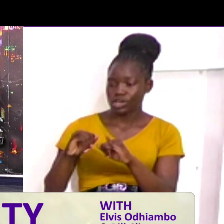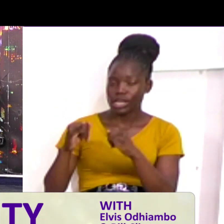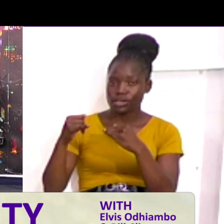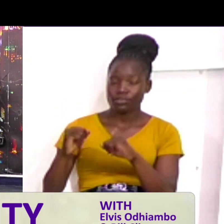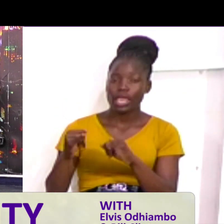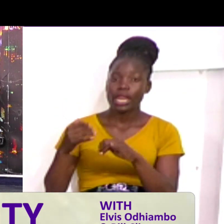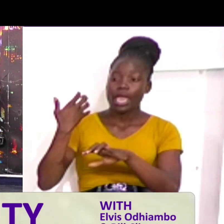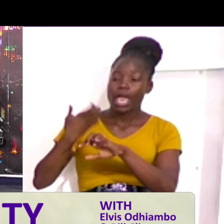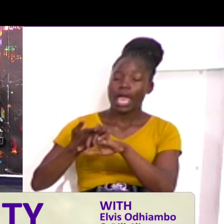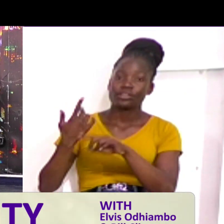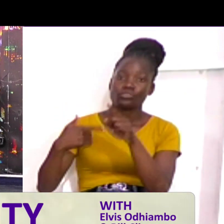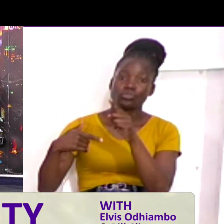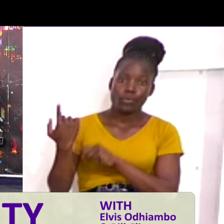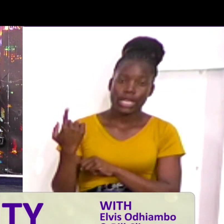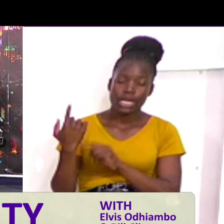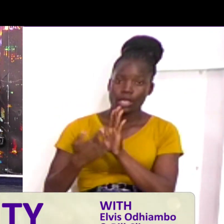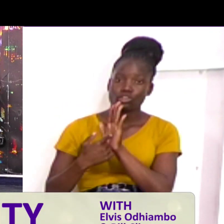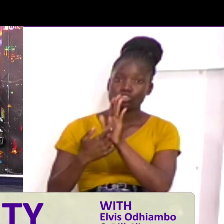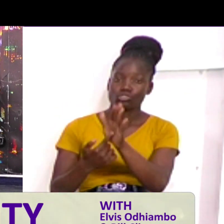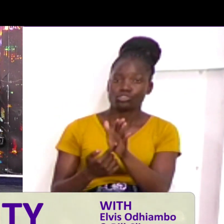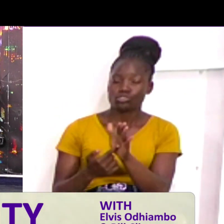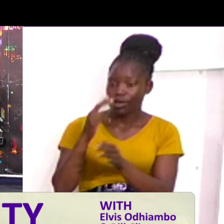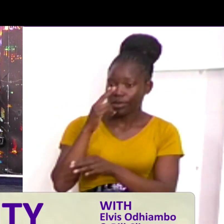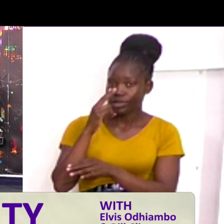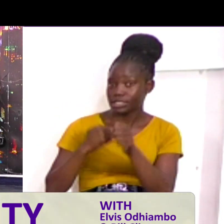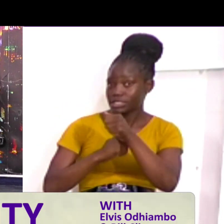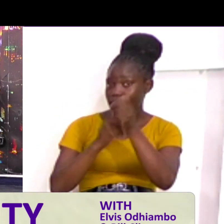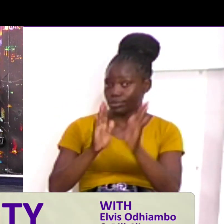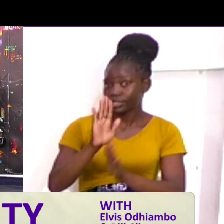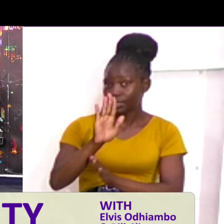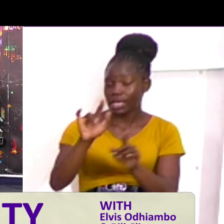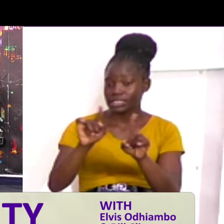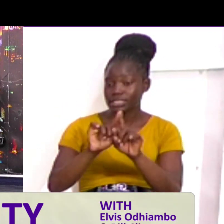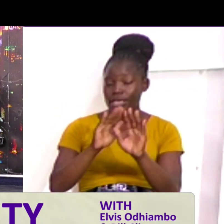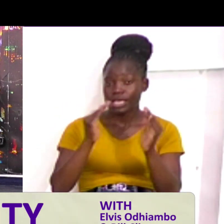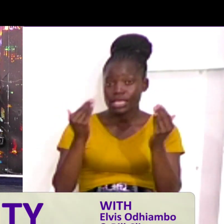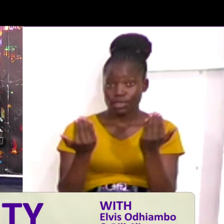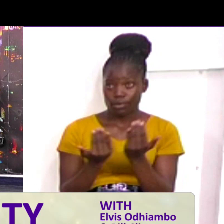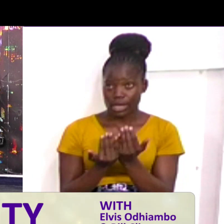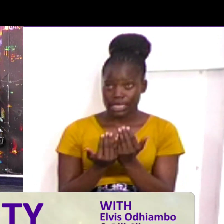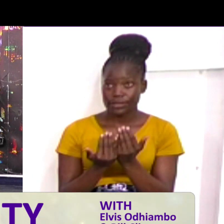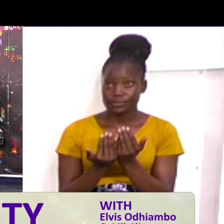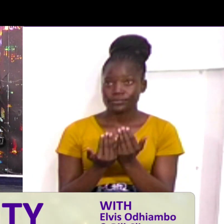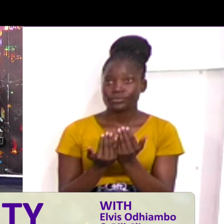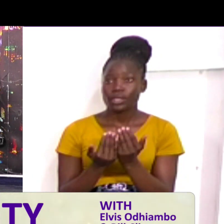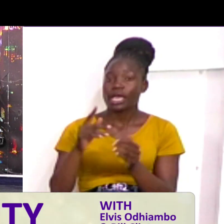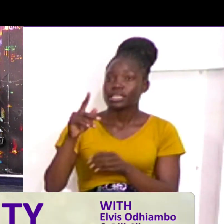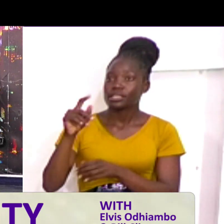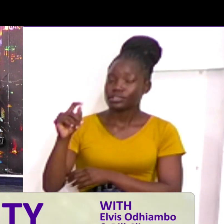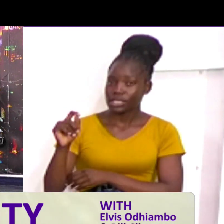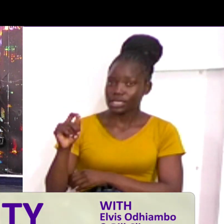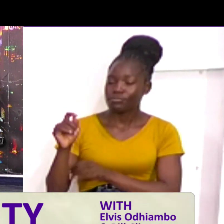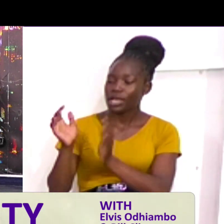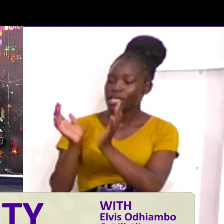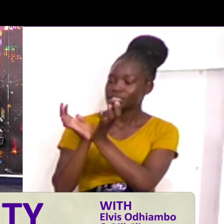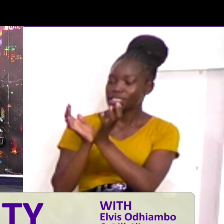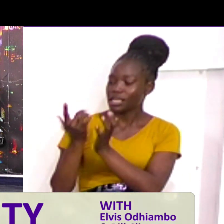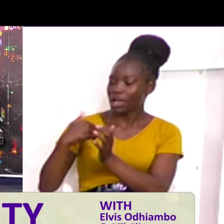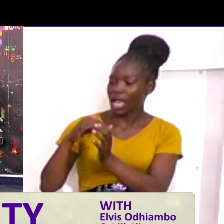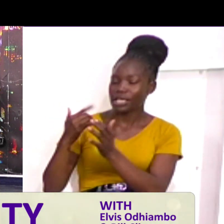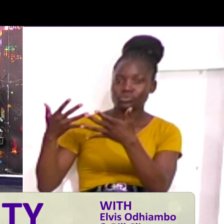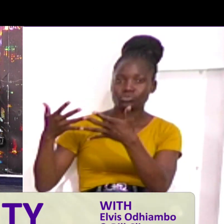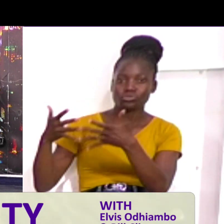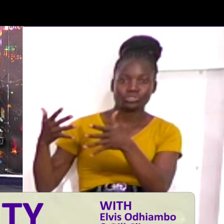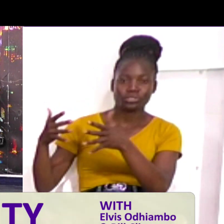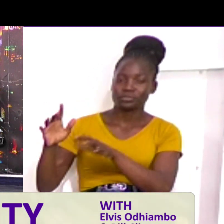to win, at least to show their fans, to show the world that at Tottenham Stadium we are not always